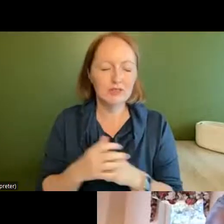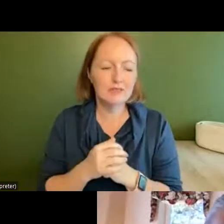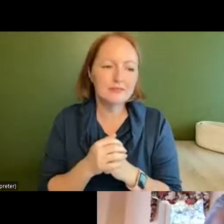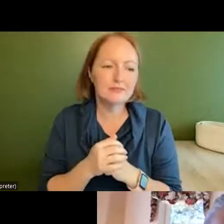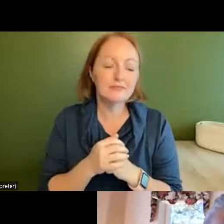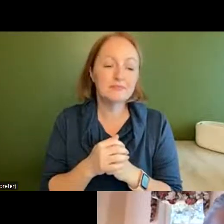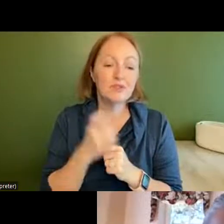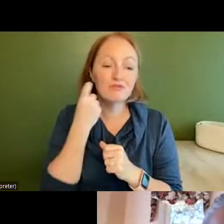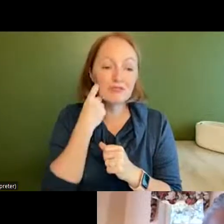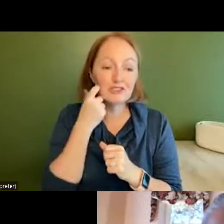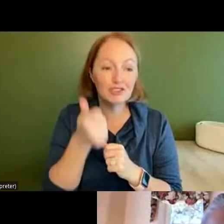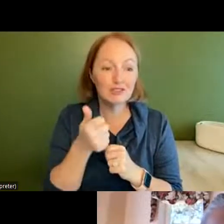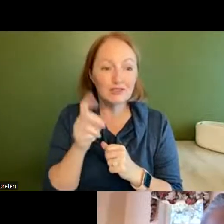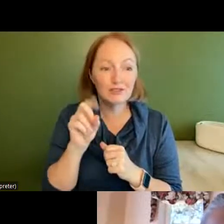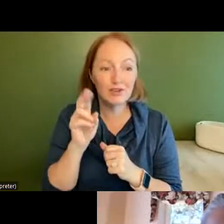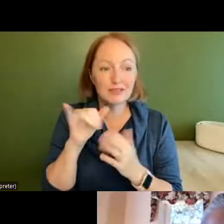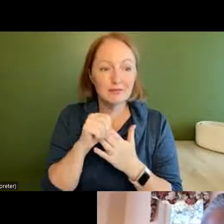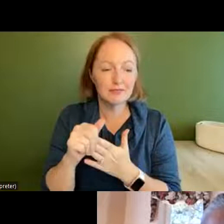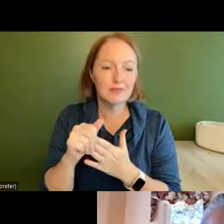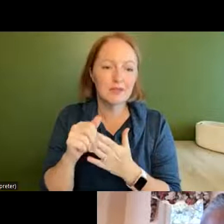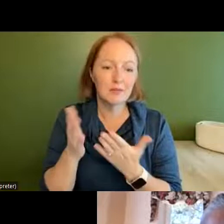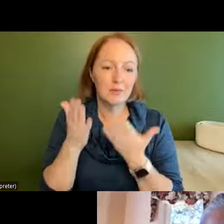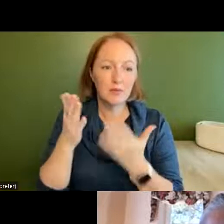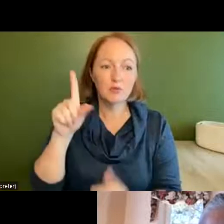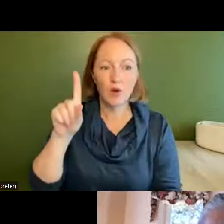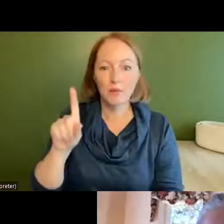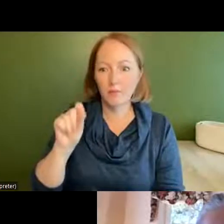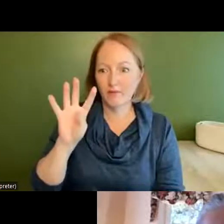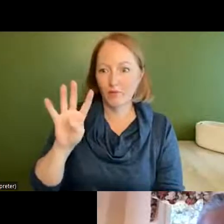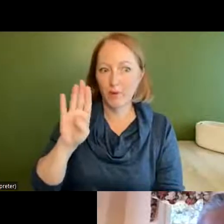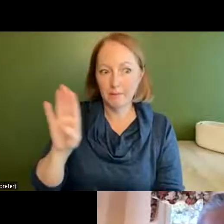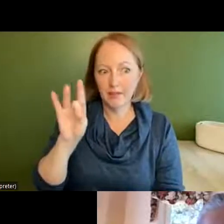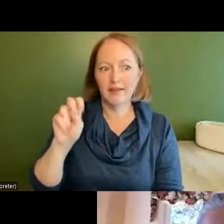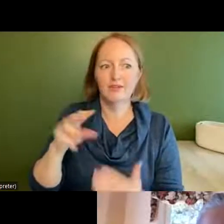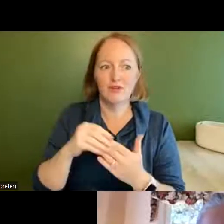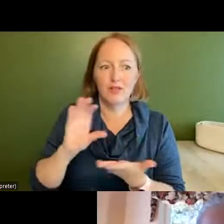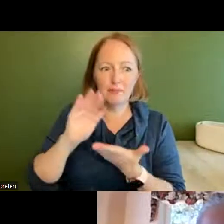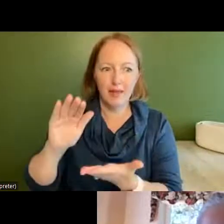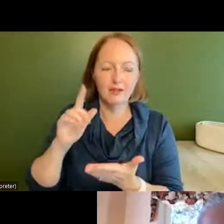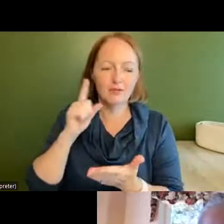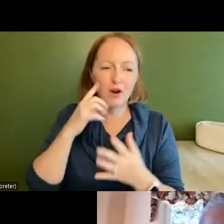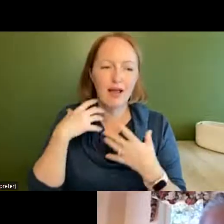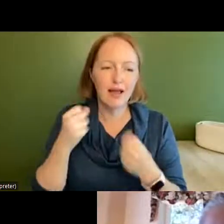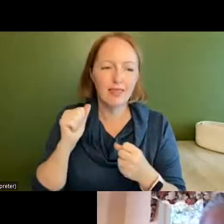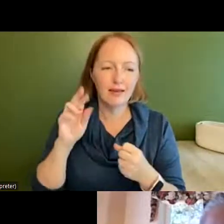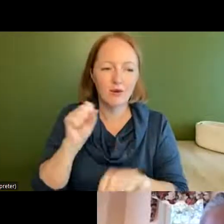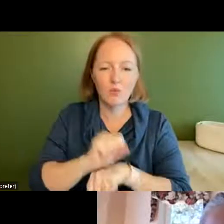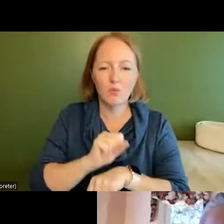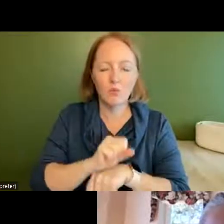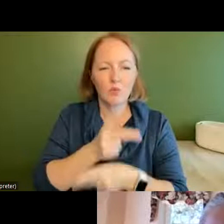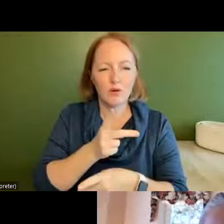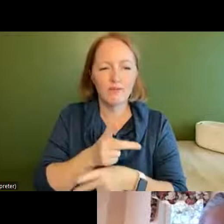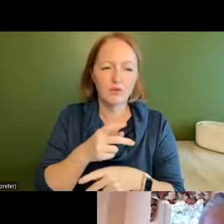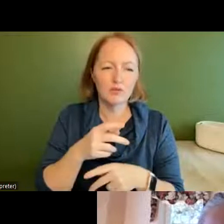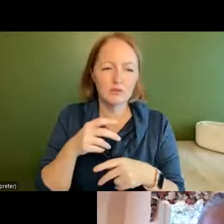recently, she's been leading a proposed $1.4 billion package on healthcare workforce development